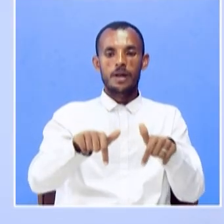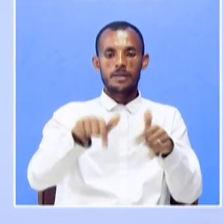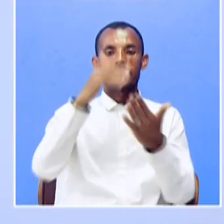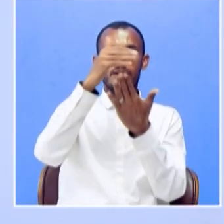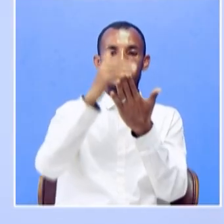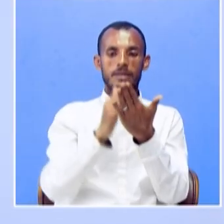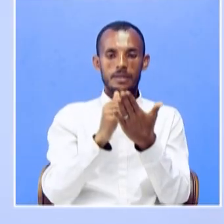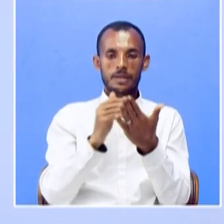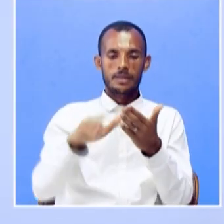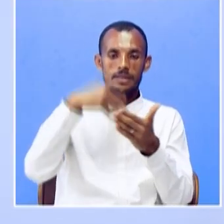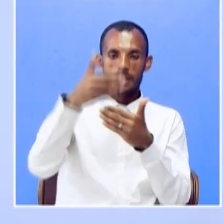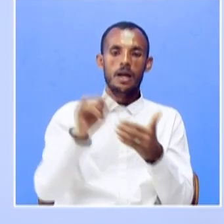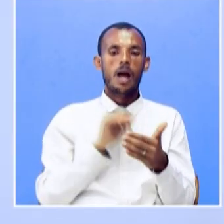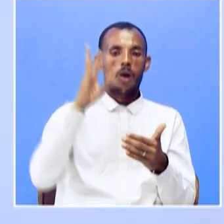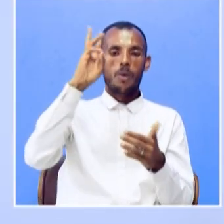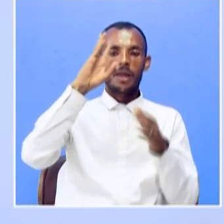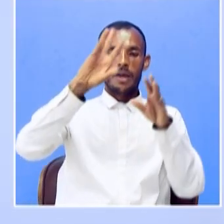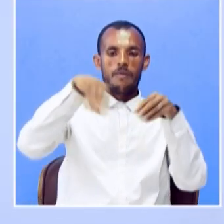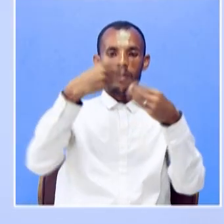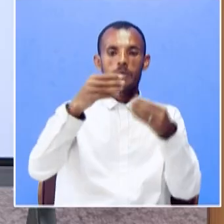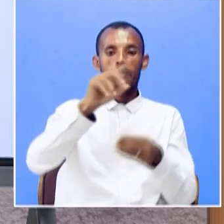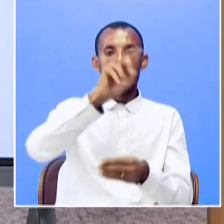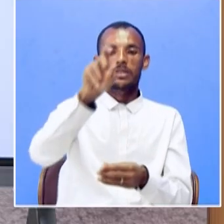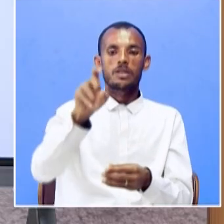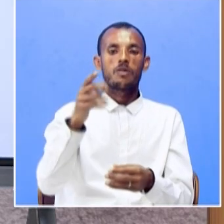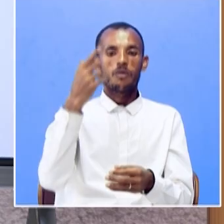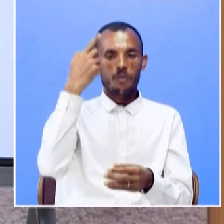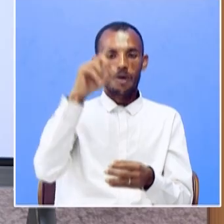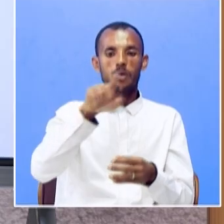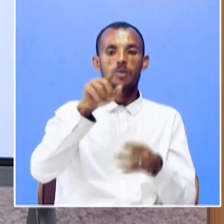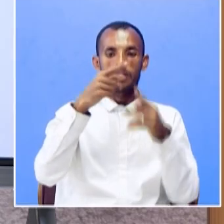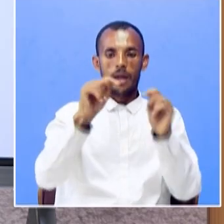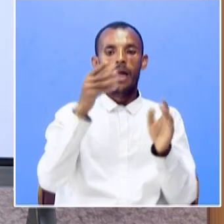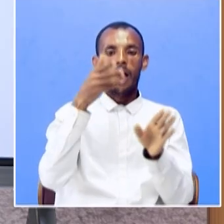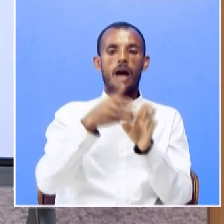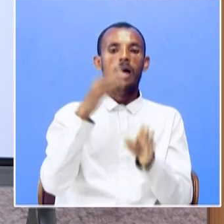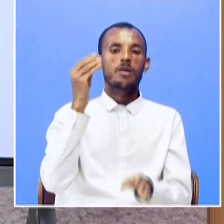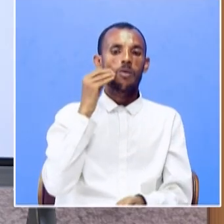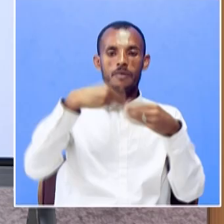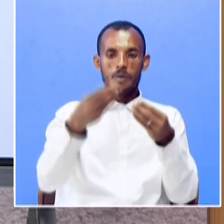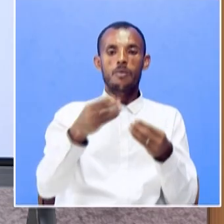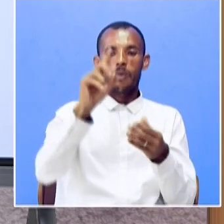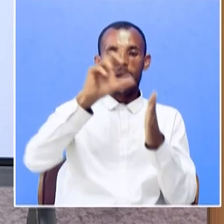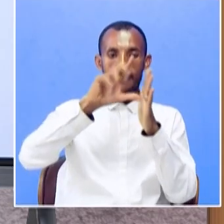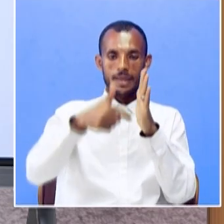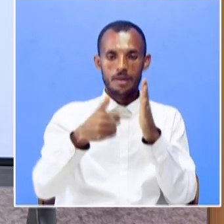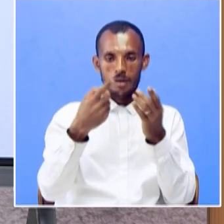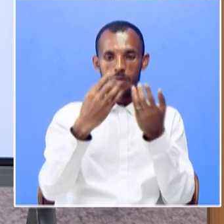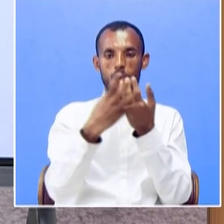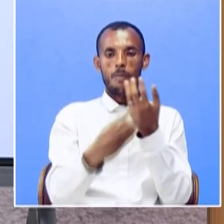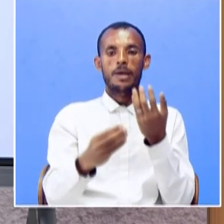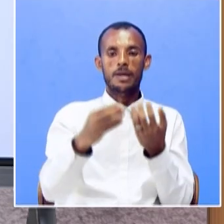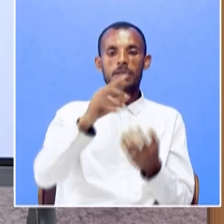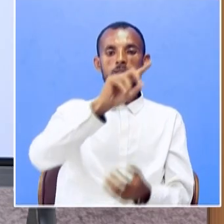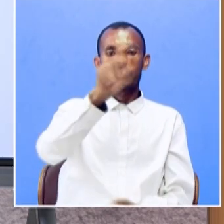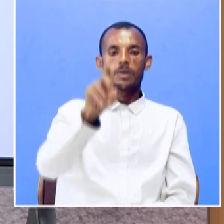today's lesson. Then I'll give you questions for you to try it at home, and I'll give you 1 minute to copy the